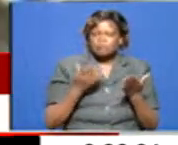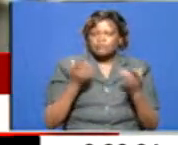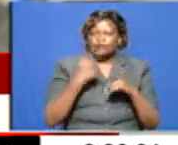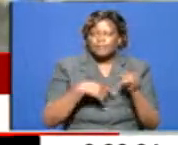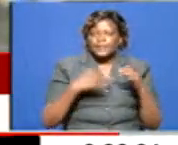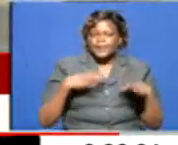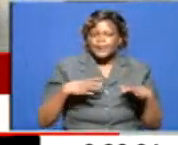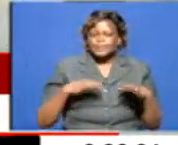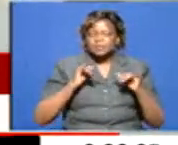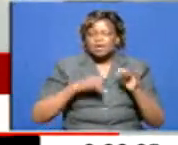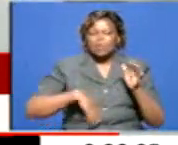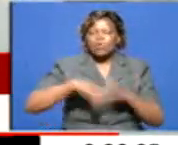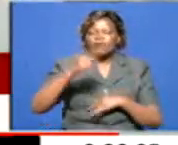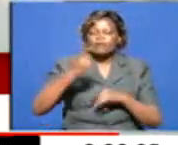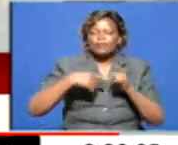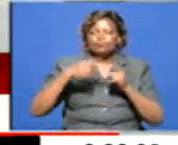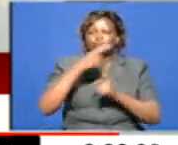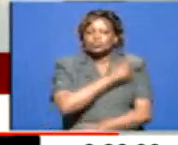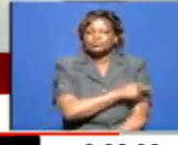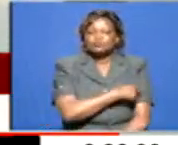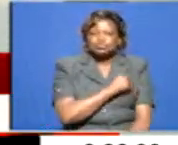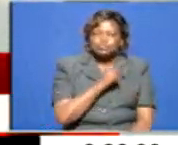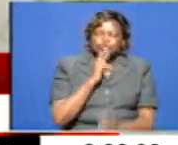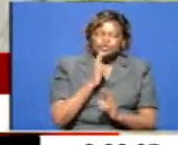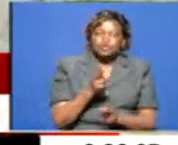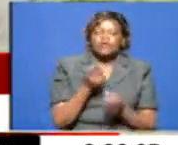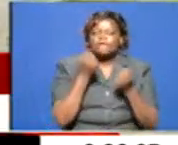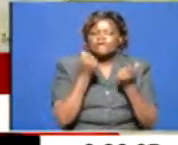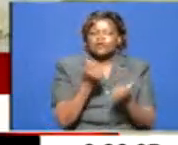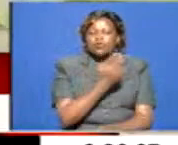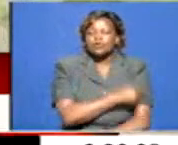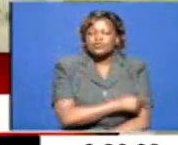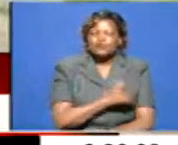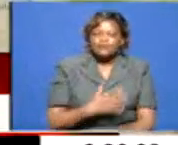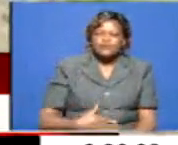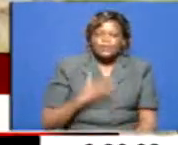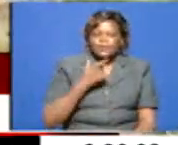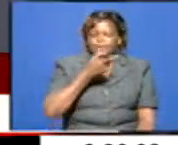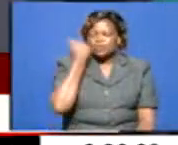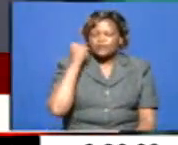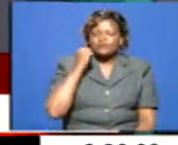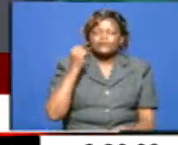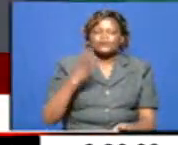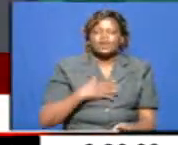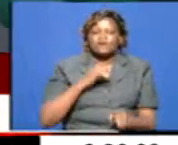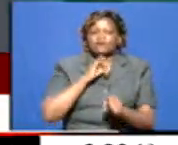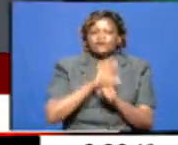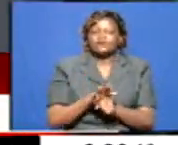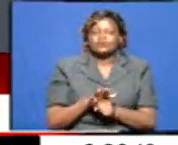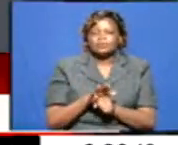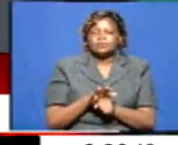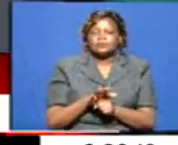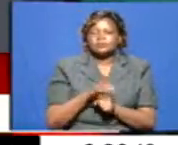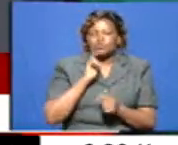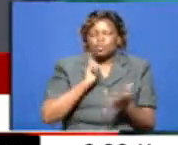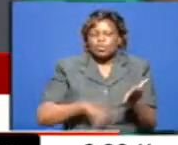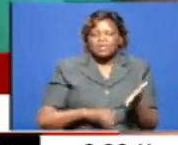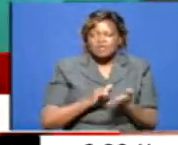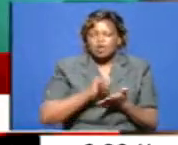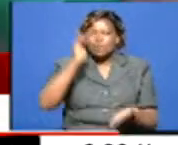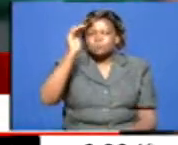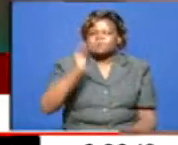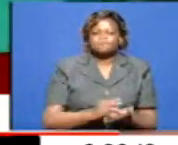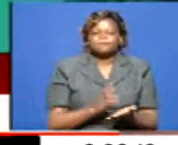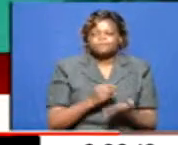staying away from hospitals, resulting in fewer hospital visits due to the fear of COVID-19. Gishuhi attributed the drop to the